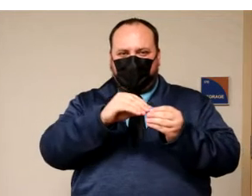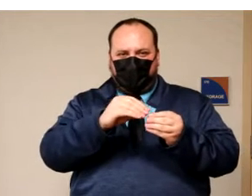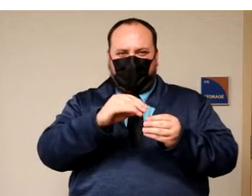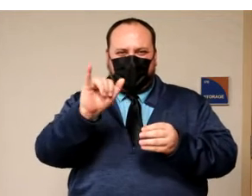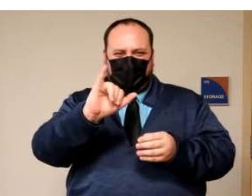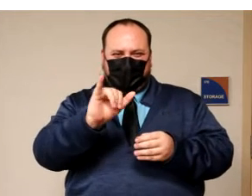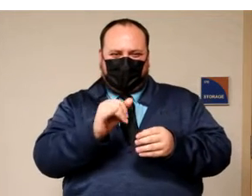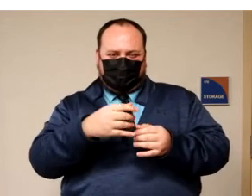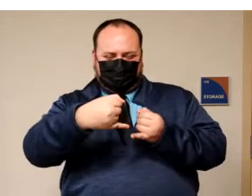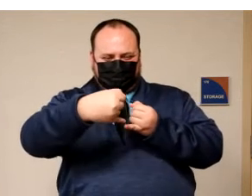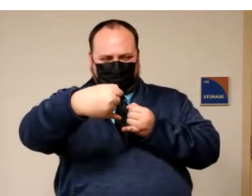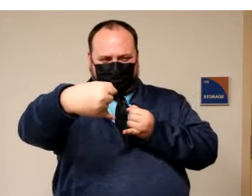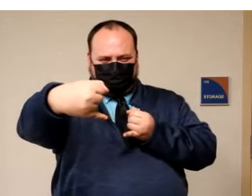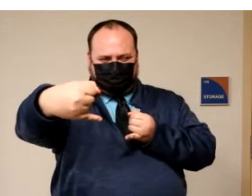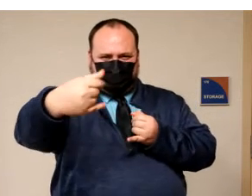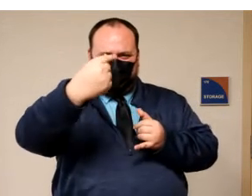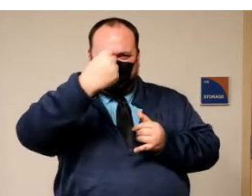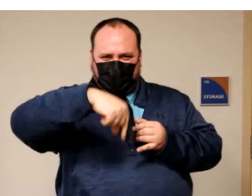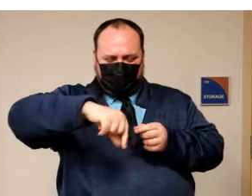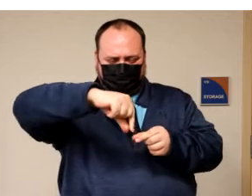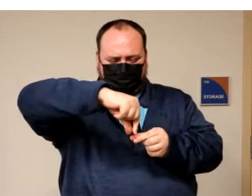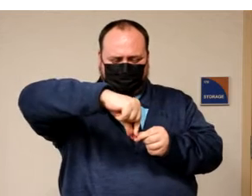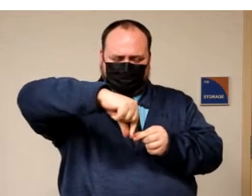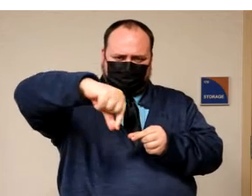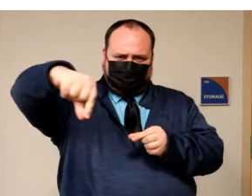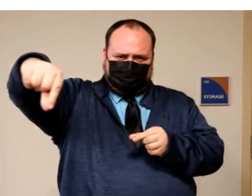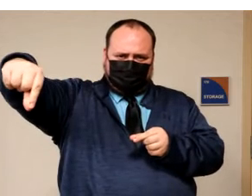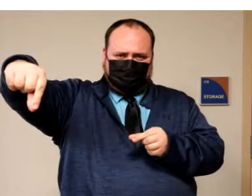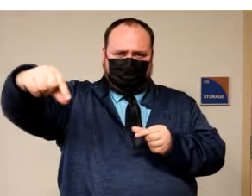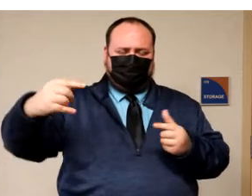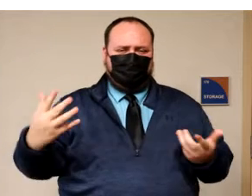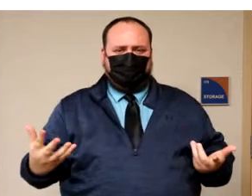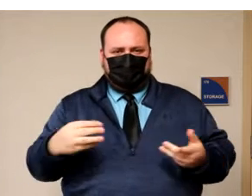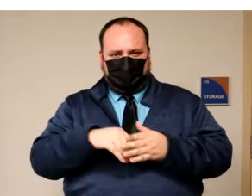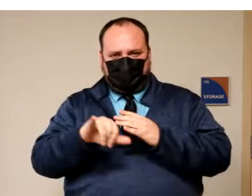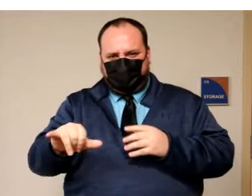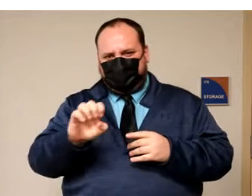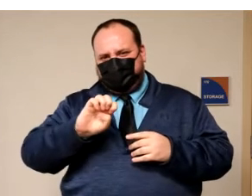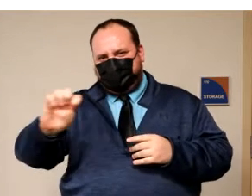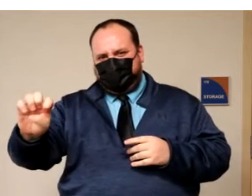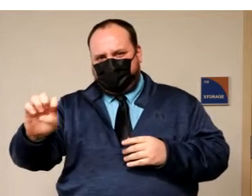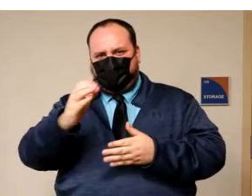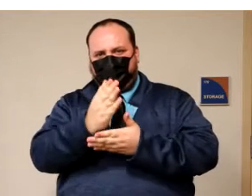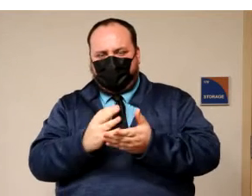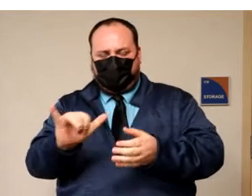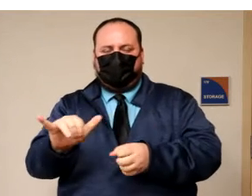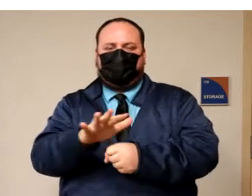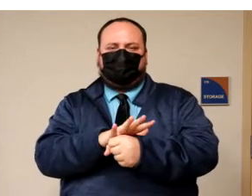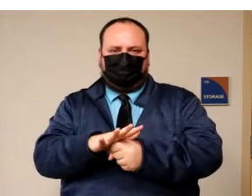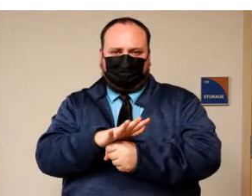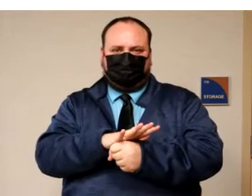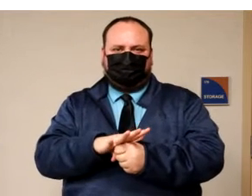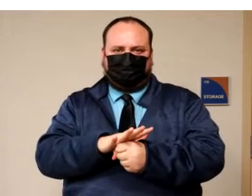that stretches from the eastern edge of the district and then just goes kind of towards the central part